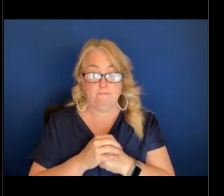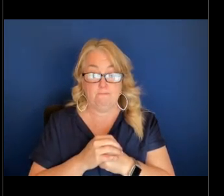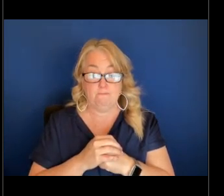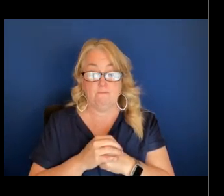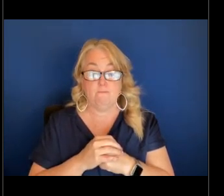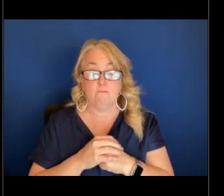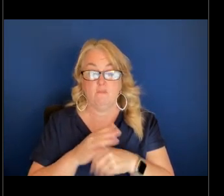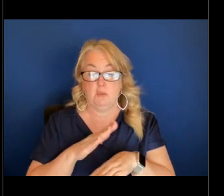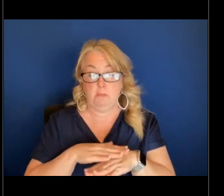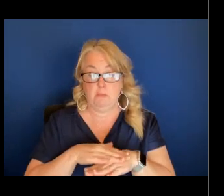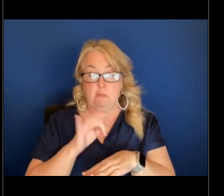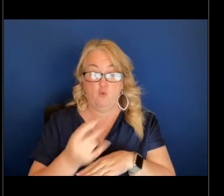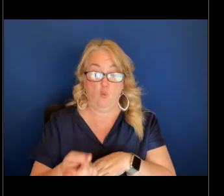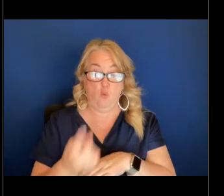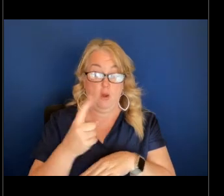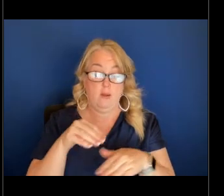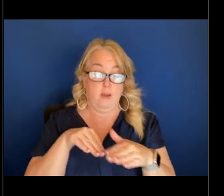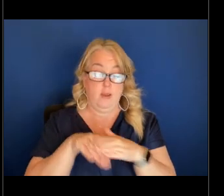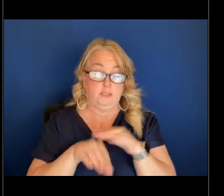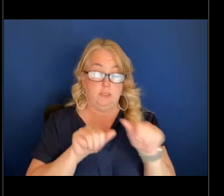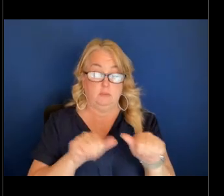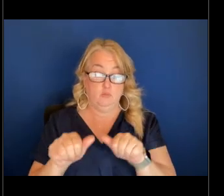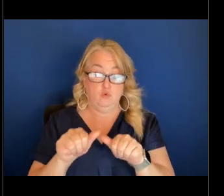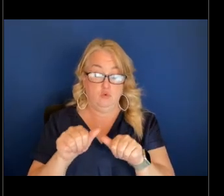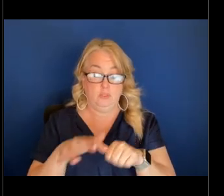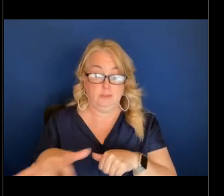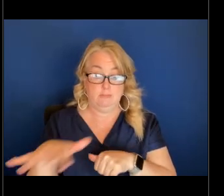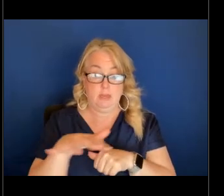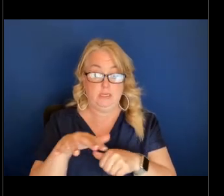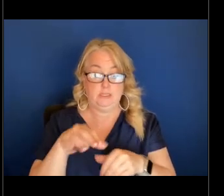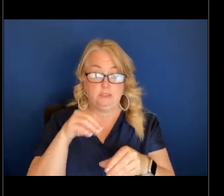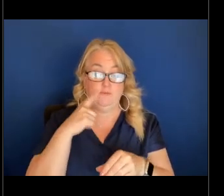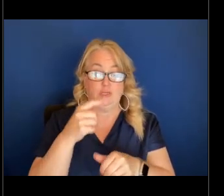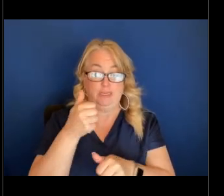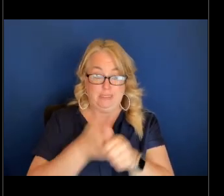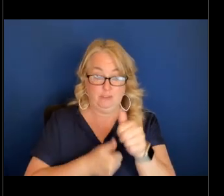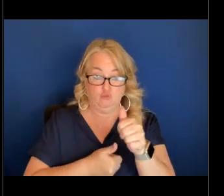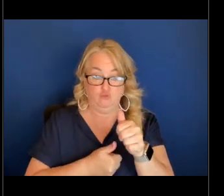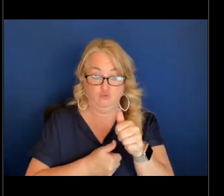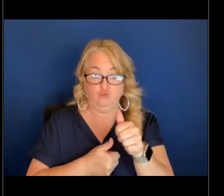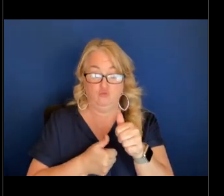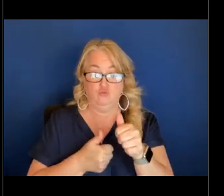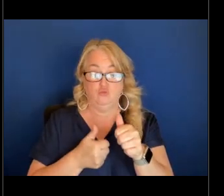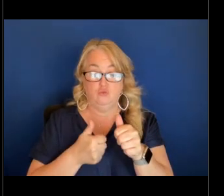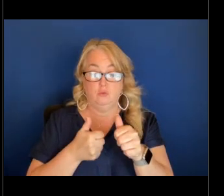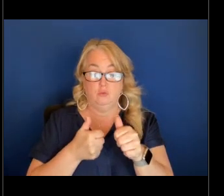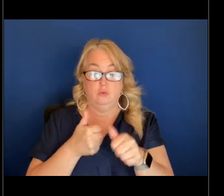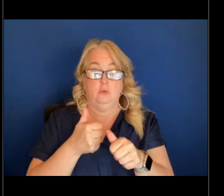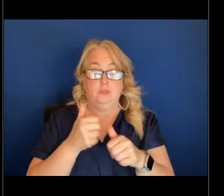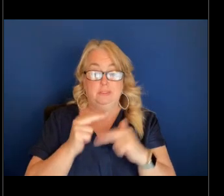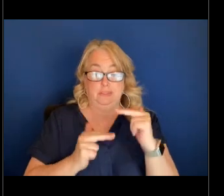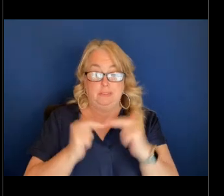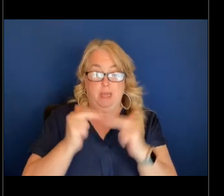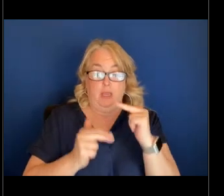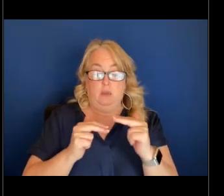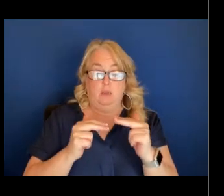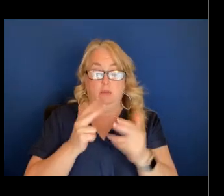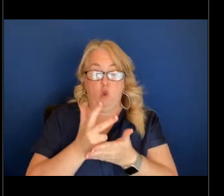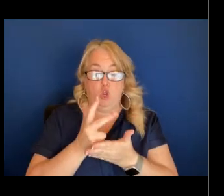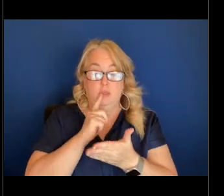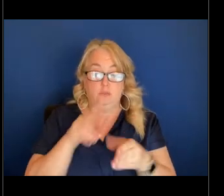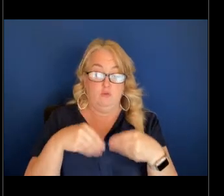A minimum of one accessible space at each site facility where parking is provided, such